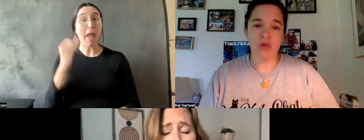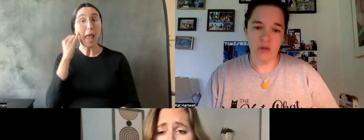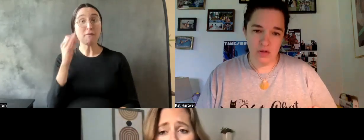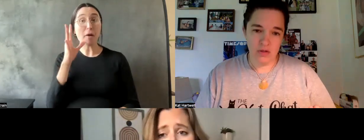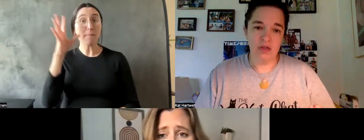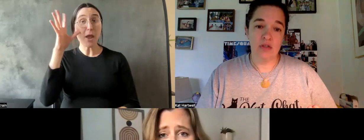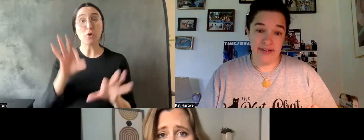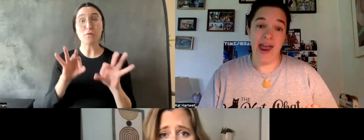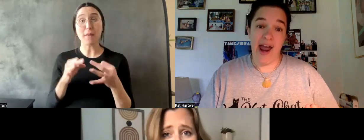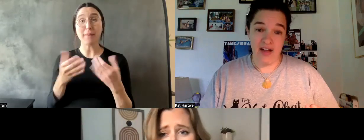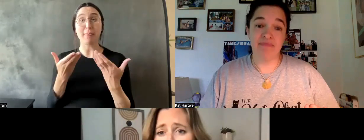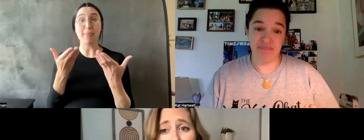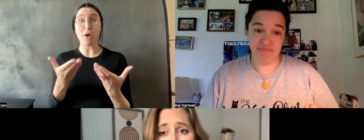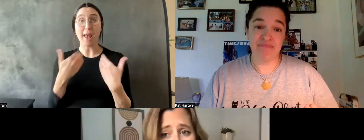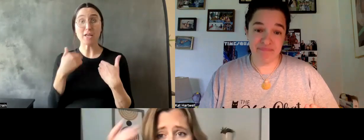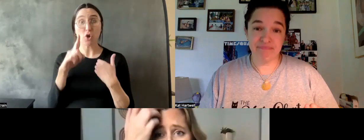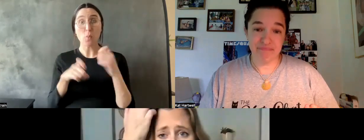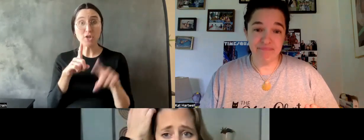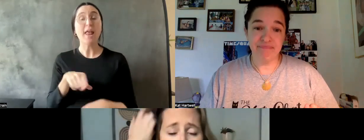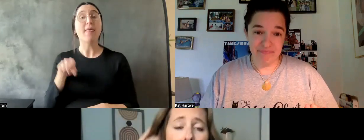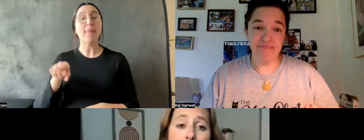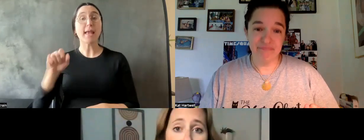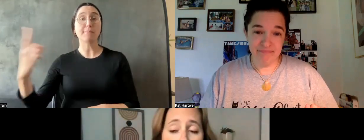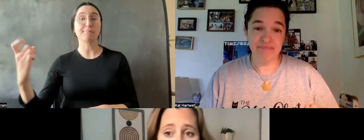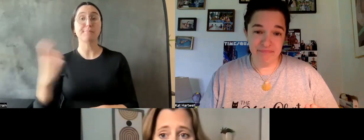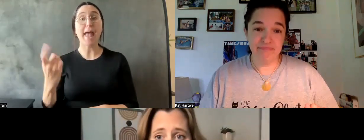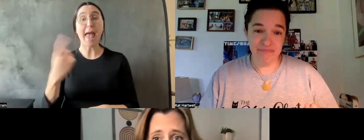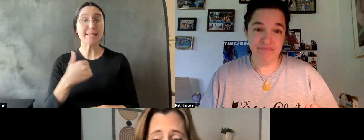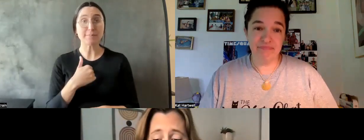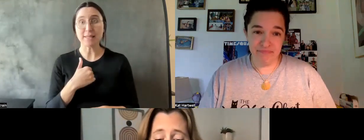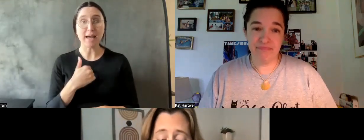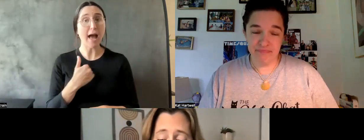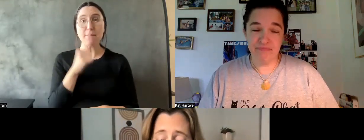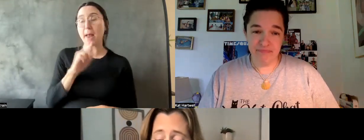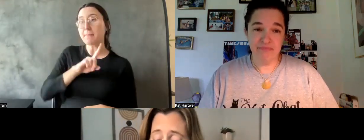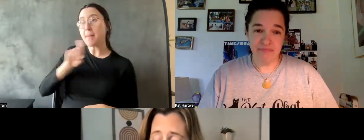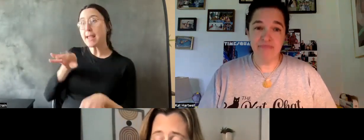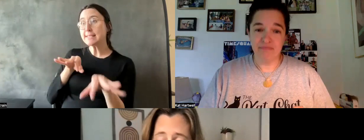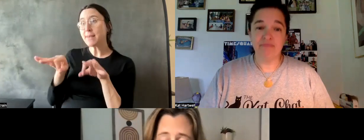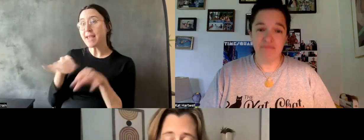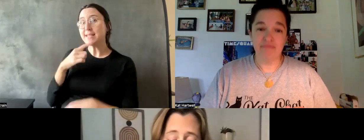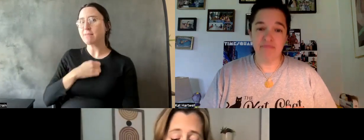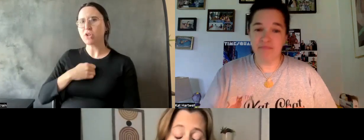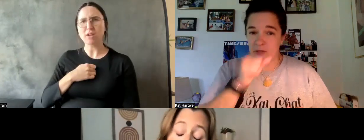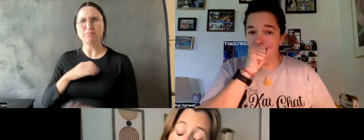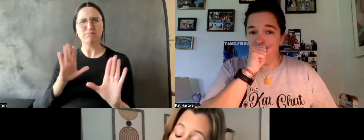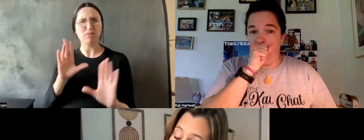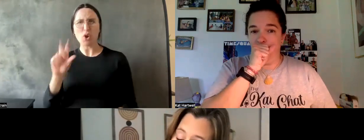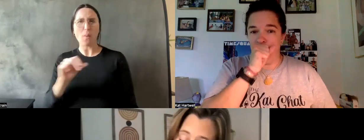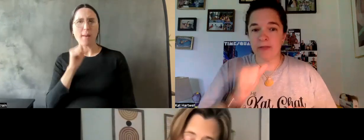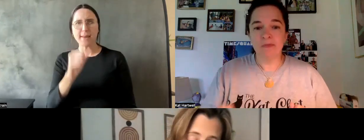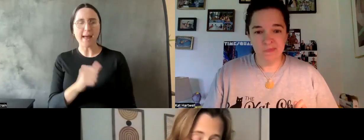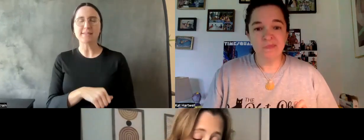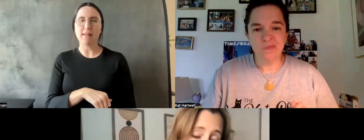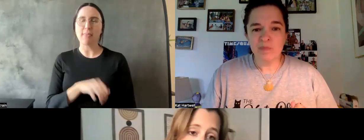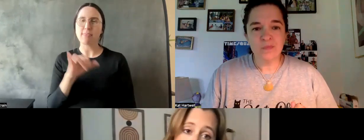and start apologizing for stuff. I just don't do it anymore. And that was a really big thing for me. And, and we're lucky